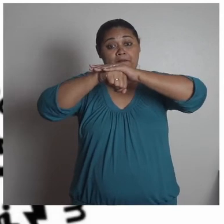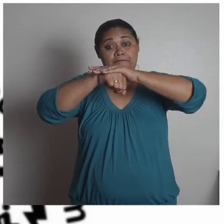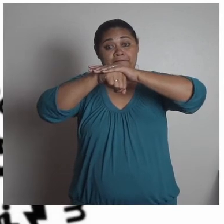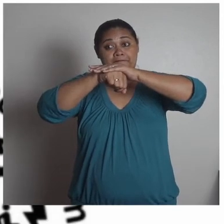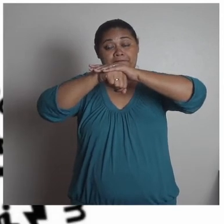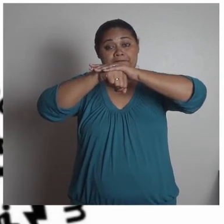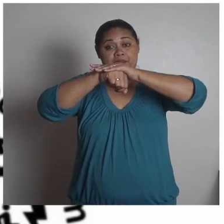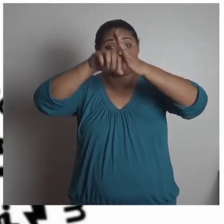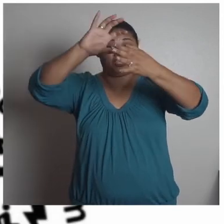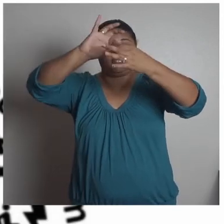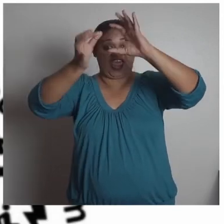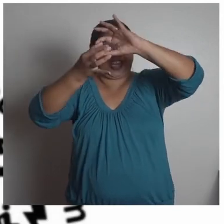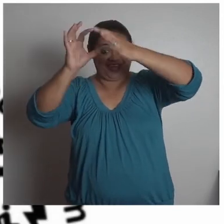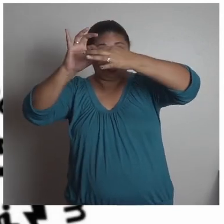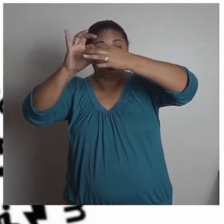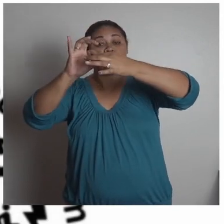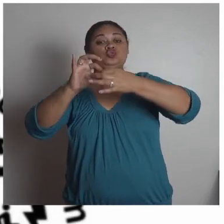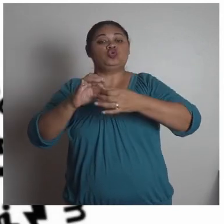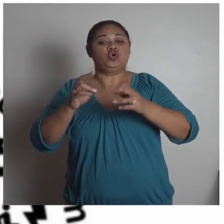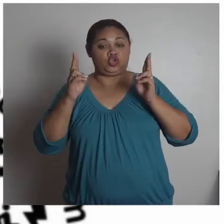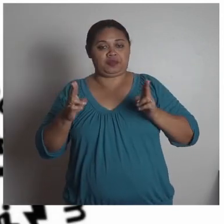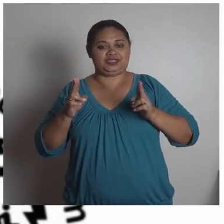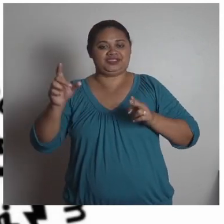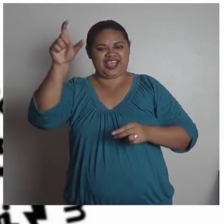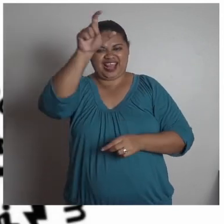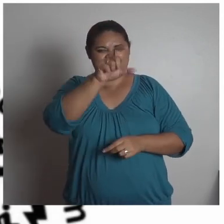move from humans at the top of the chain